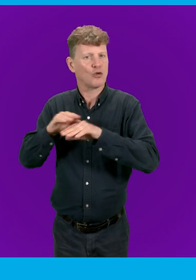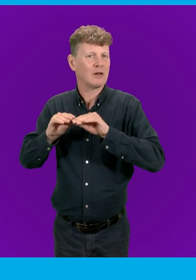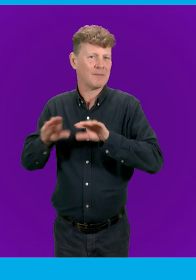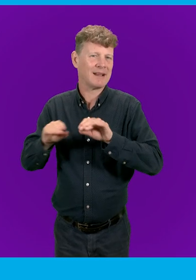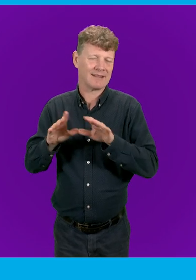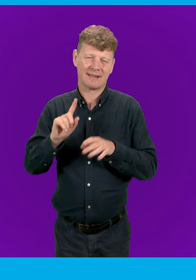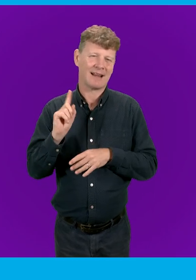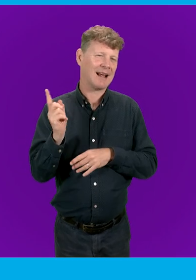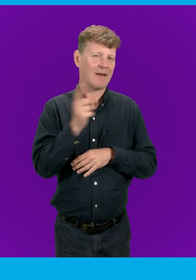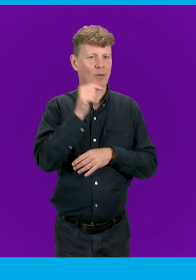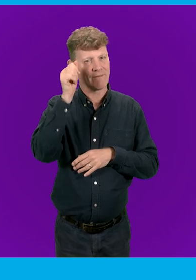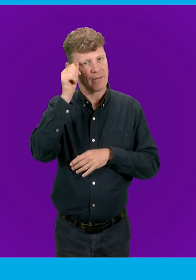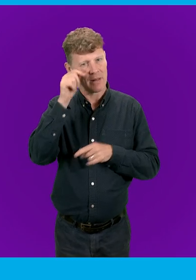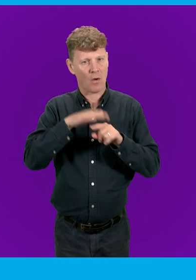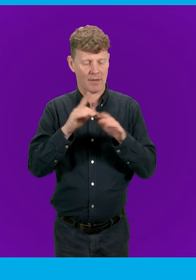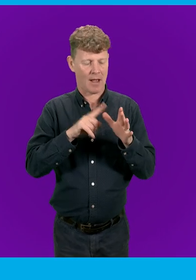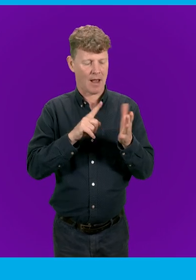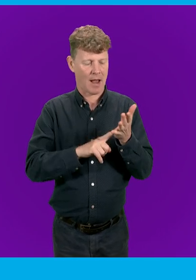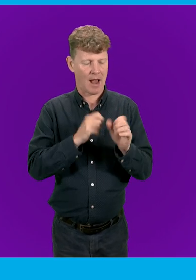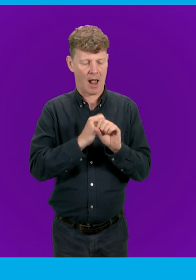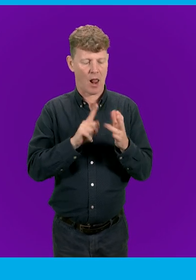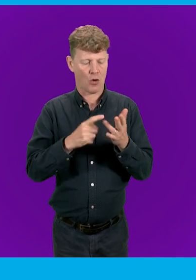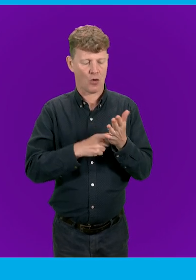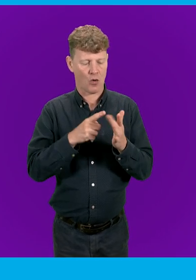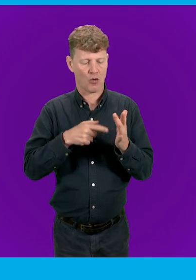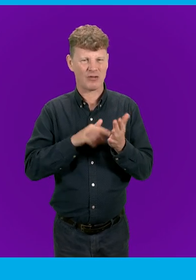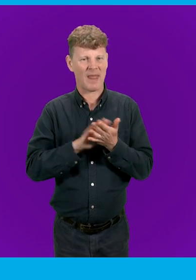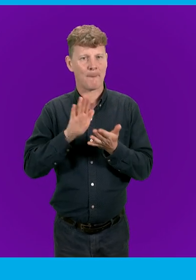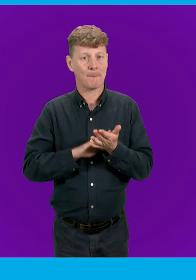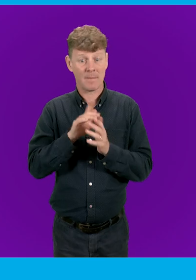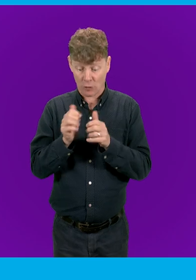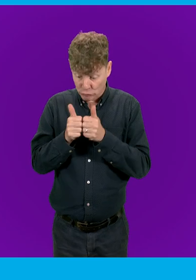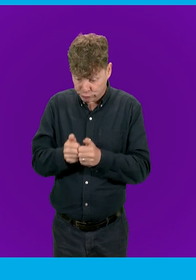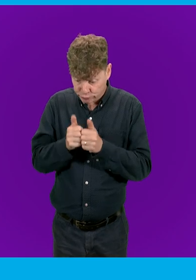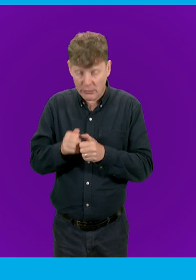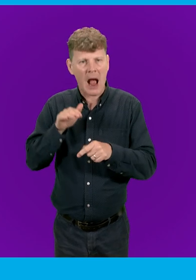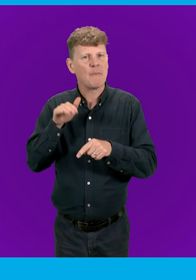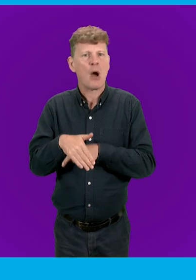everyone's familiar about that algorithm, getting sucked into an algorithm about misogyny,